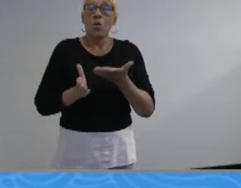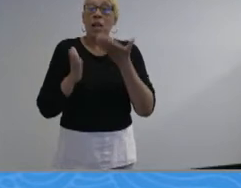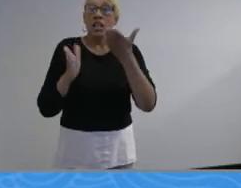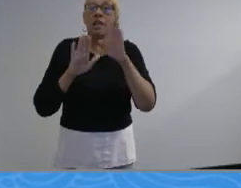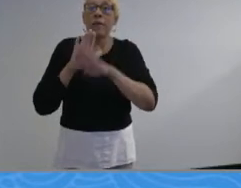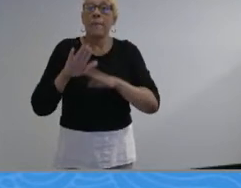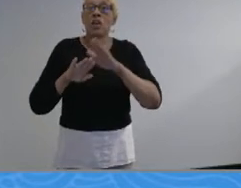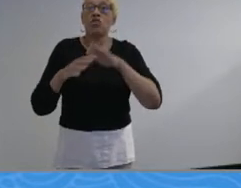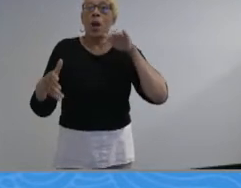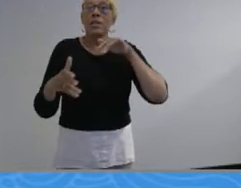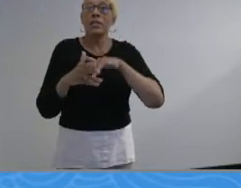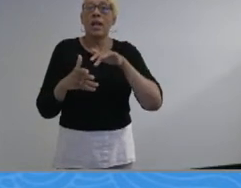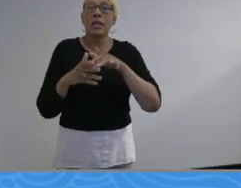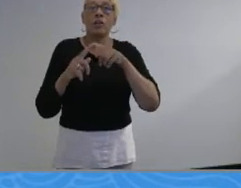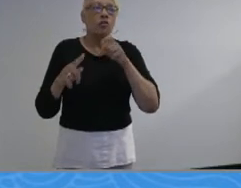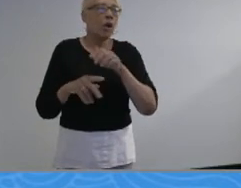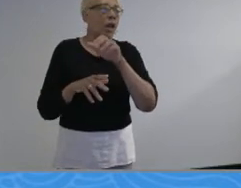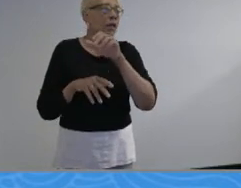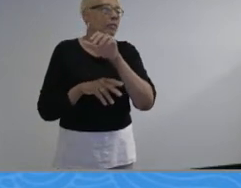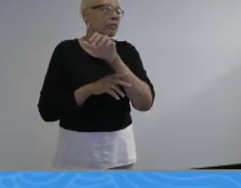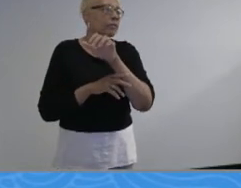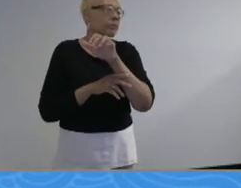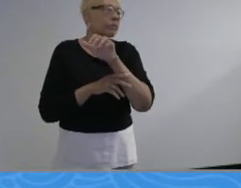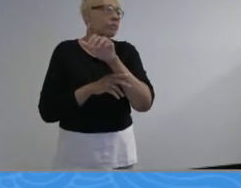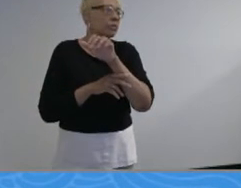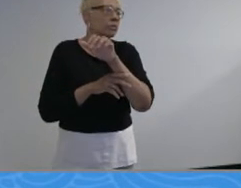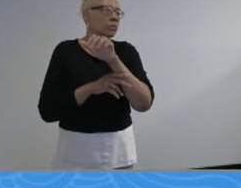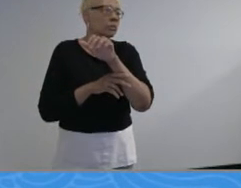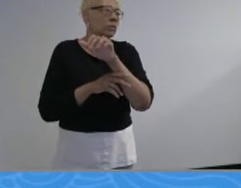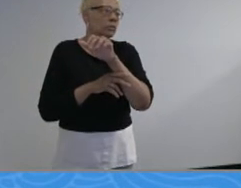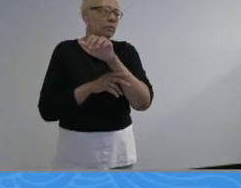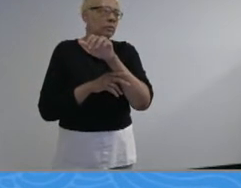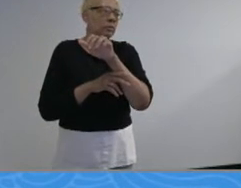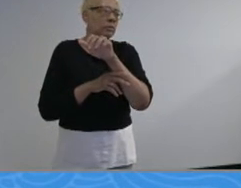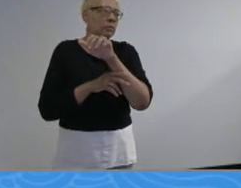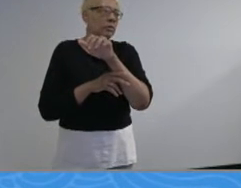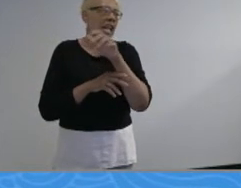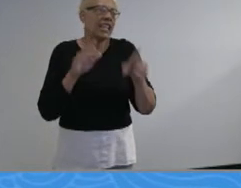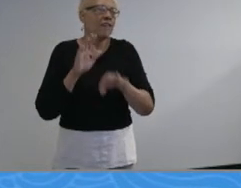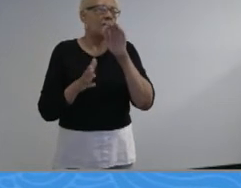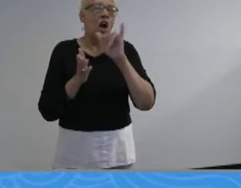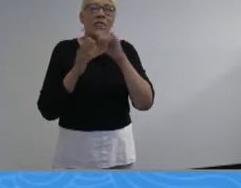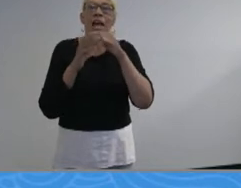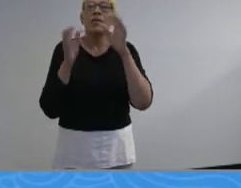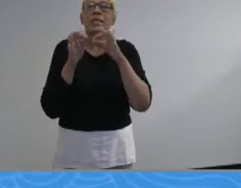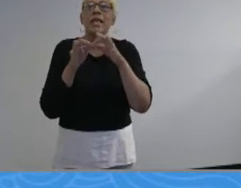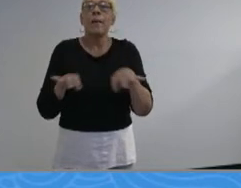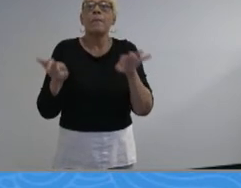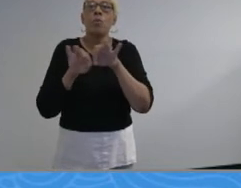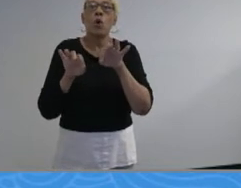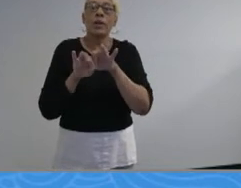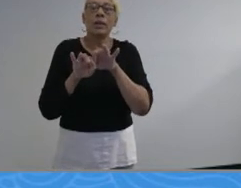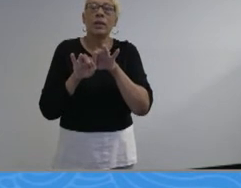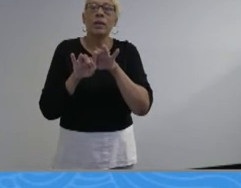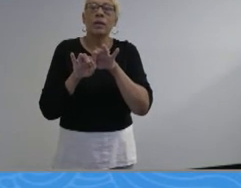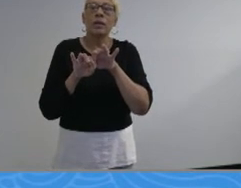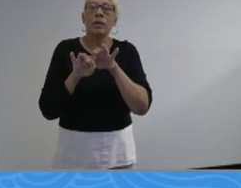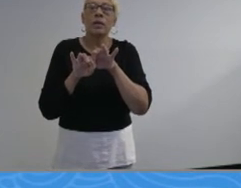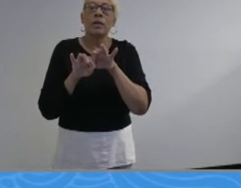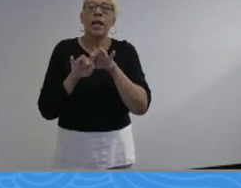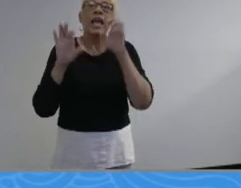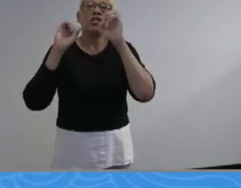on a study from PACE on the Core Data Collaborative, which found significant learning loss from low-income students and English